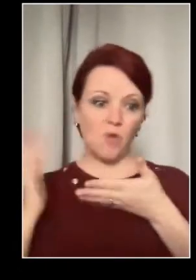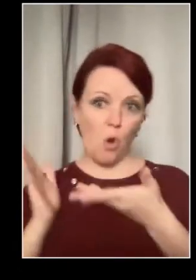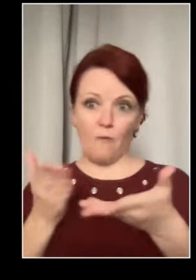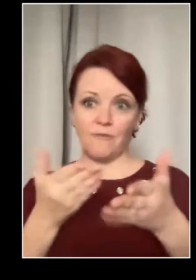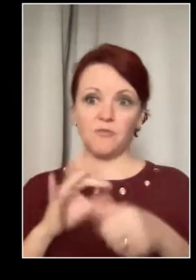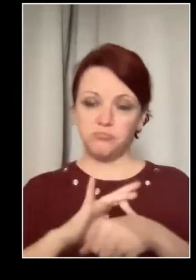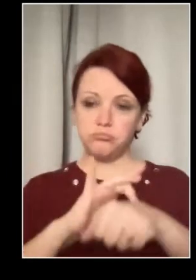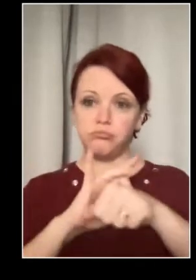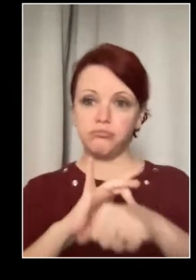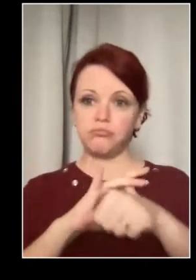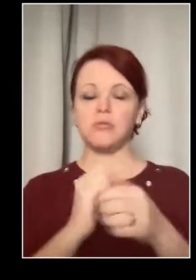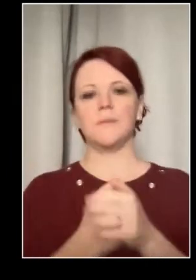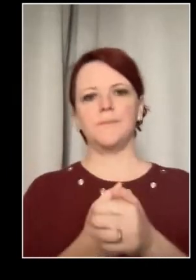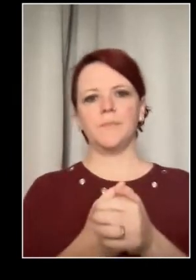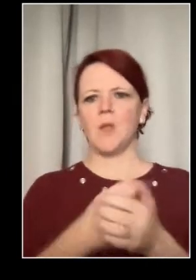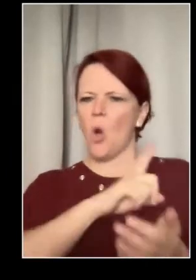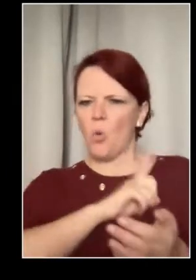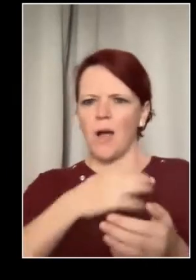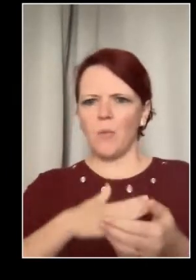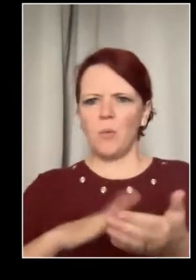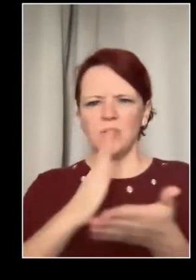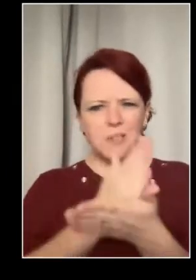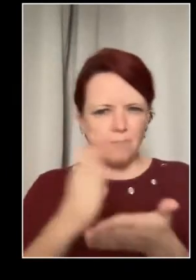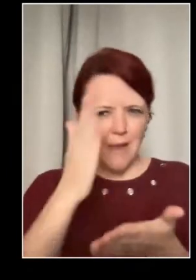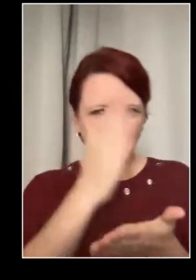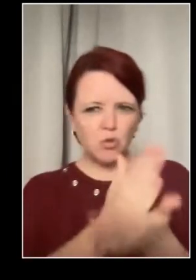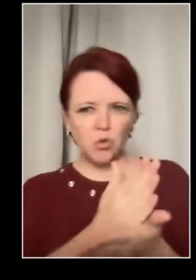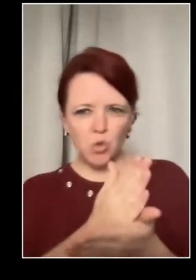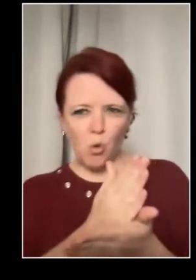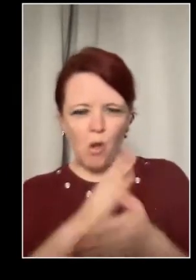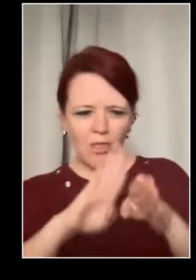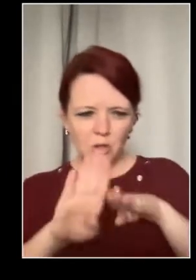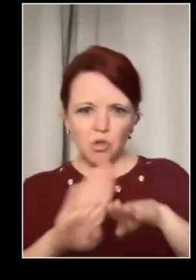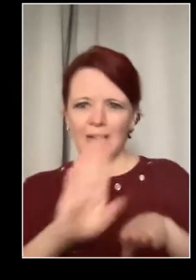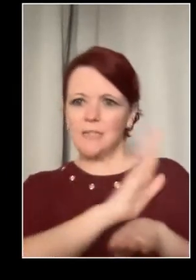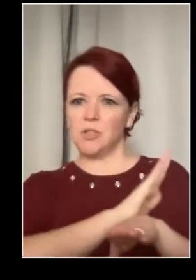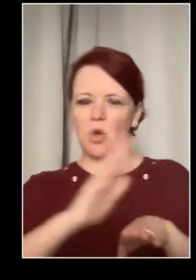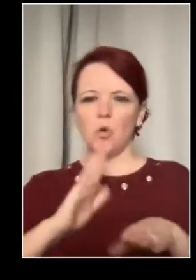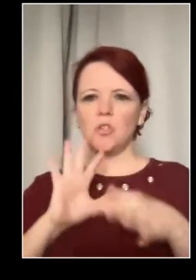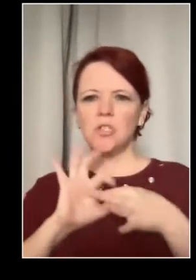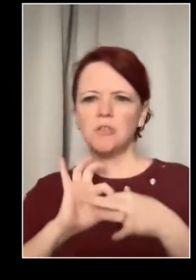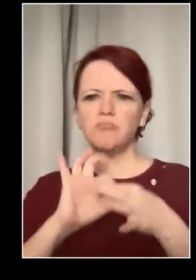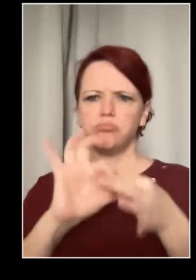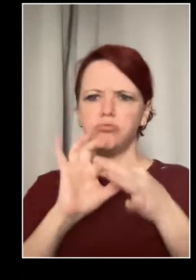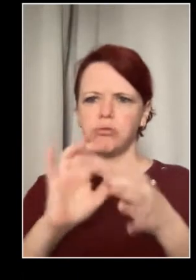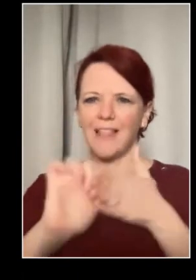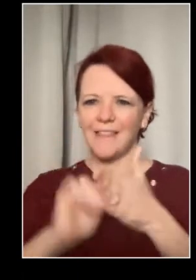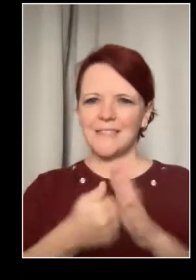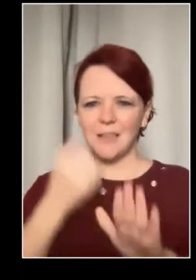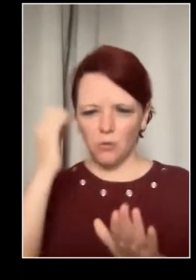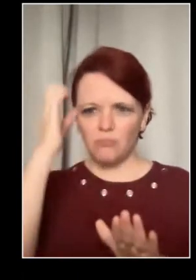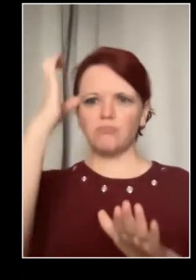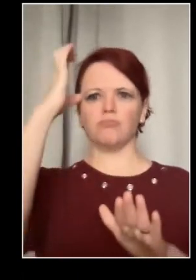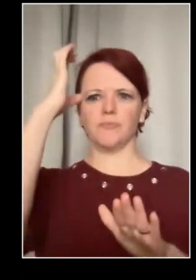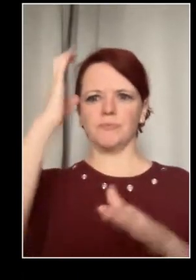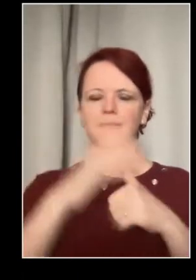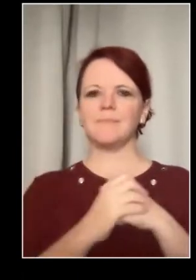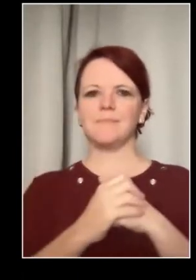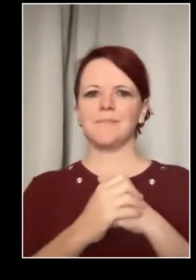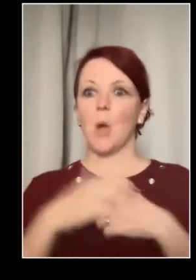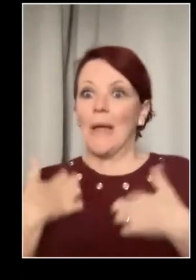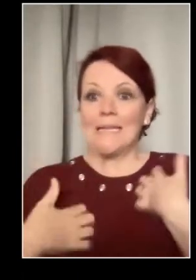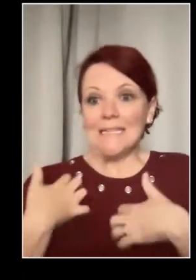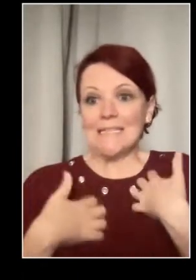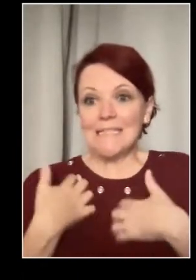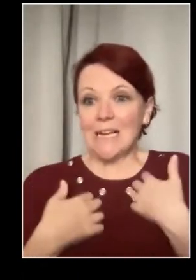soldiers to meet increasing mechanisation. We look forward to celebrating our 100,000 modern apprenticeship achievement